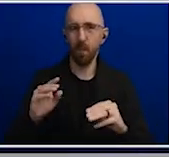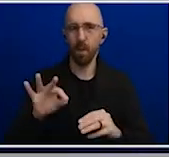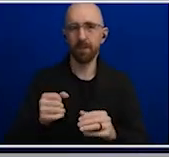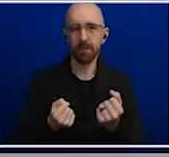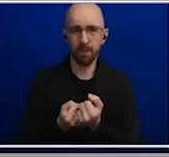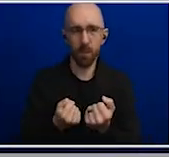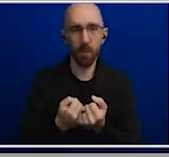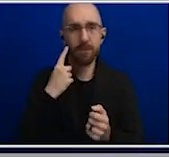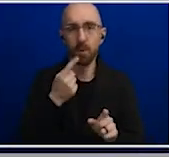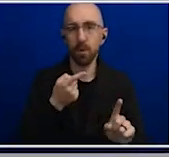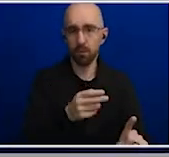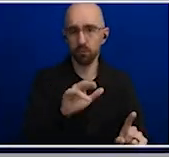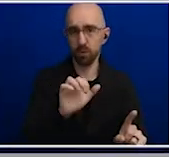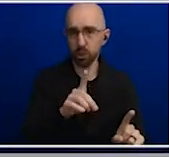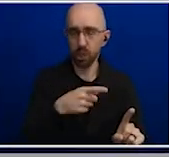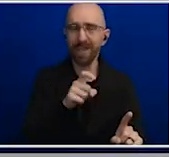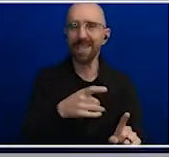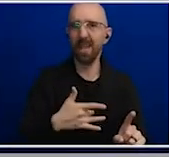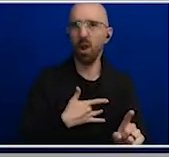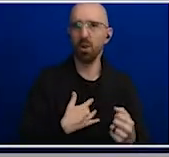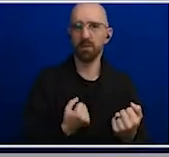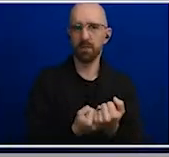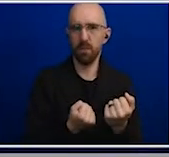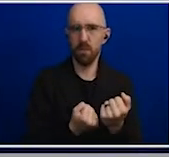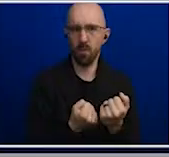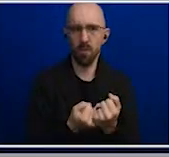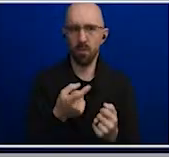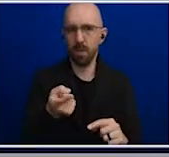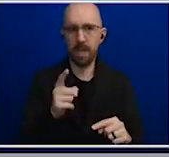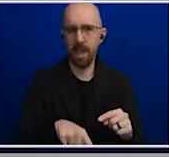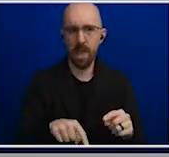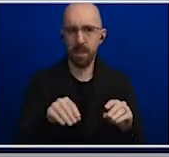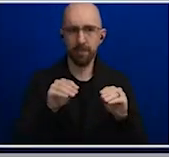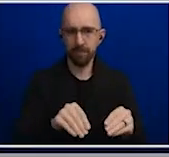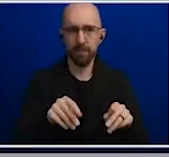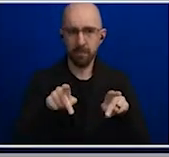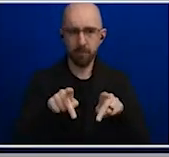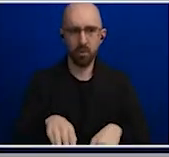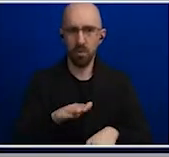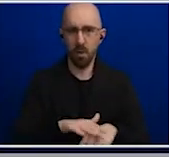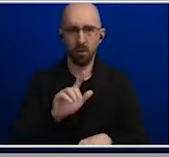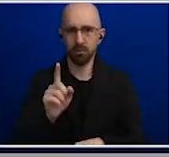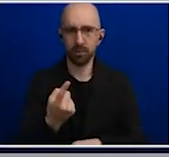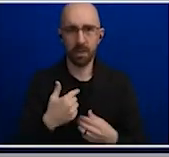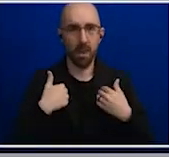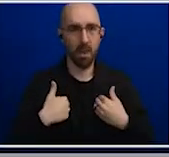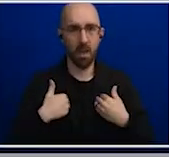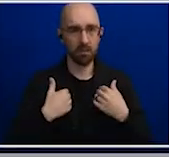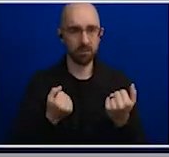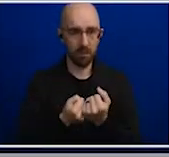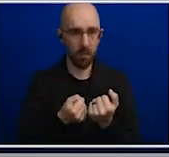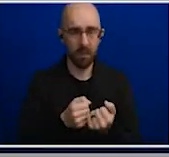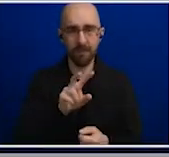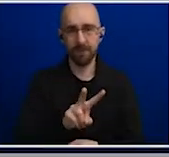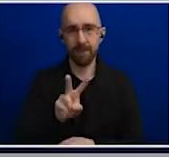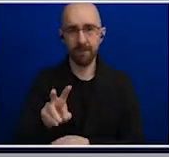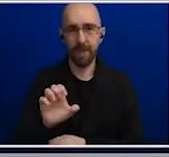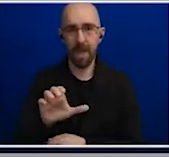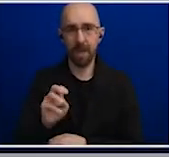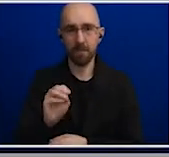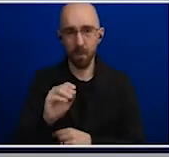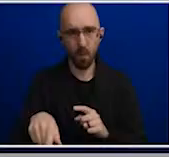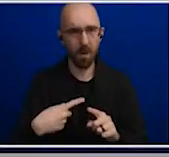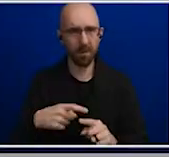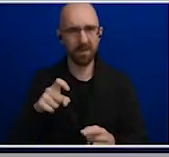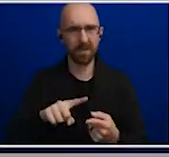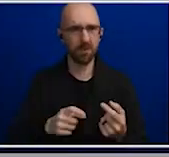to support his heart, and so you can't place a person on just lung support or VV ECMO when you need to support the heart as well.